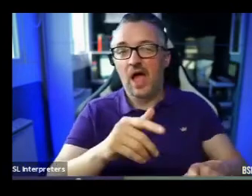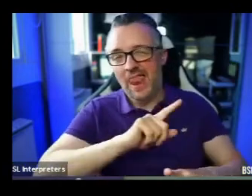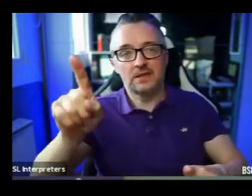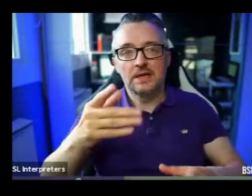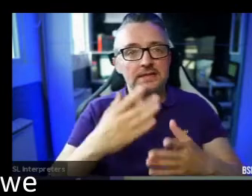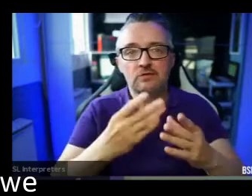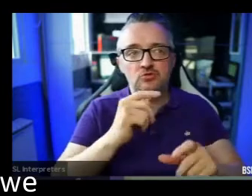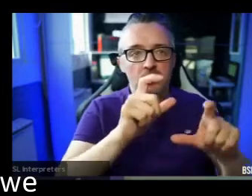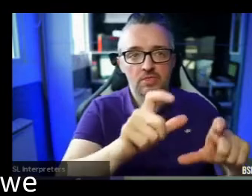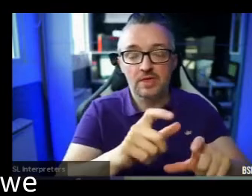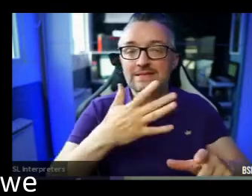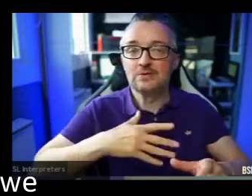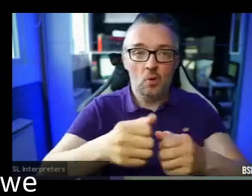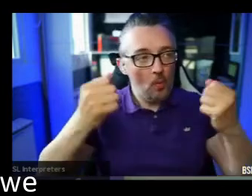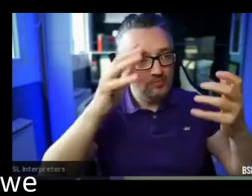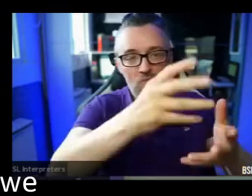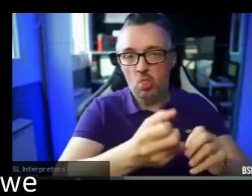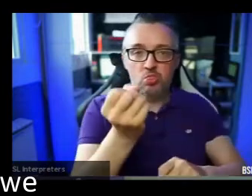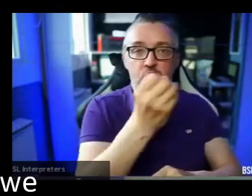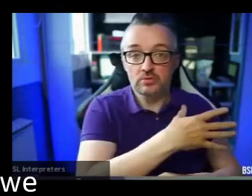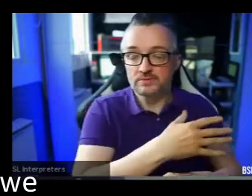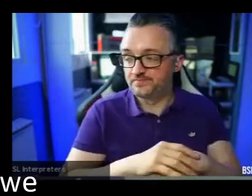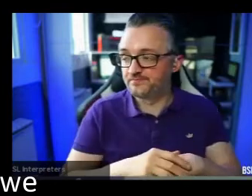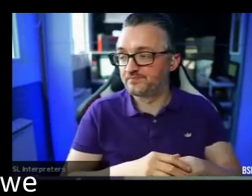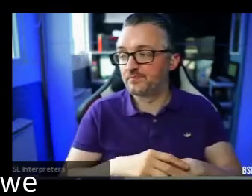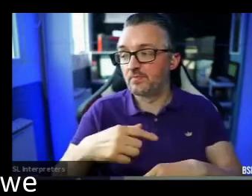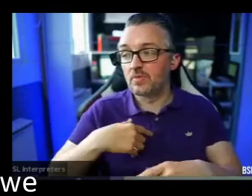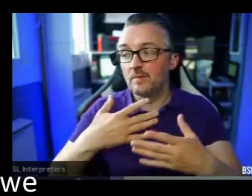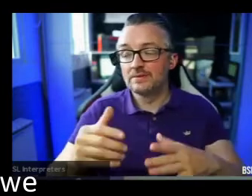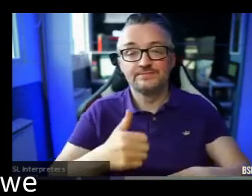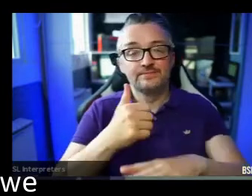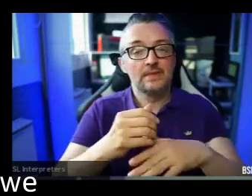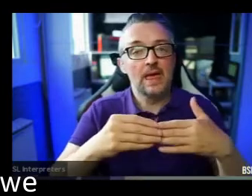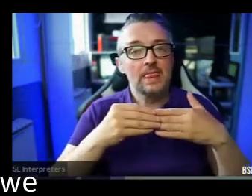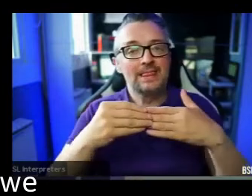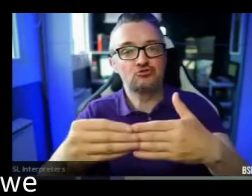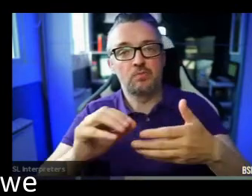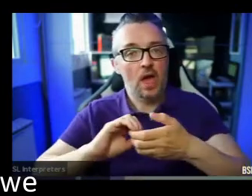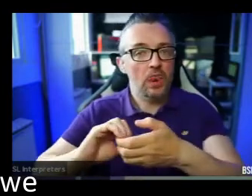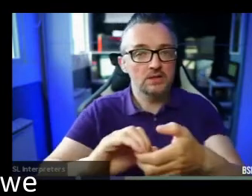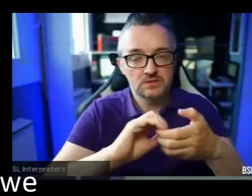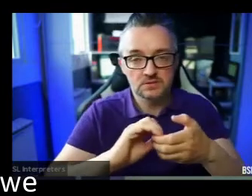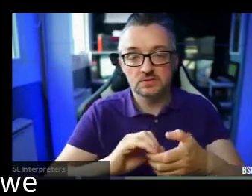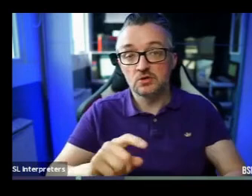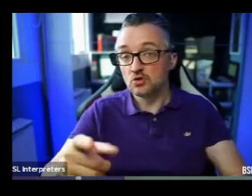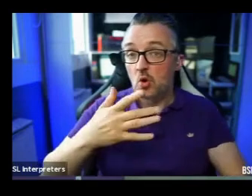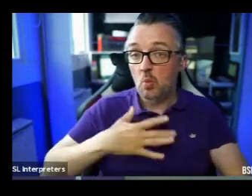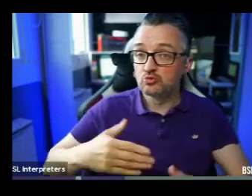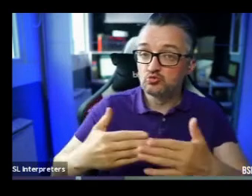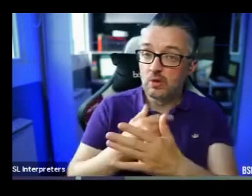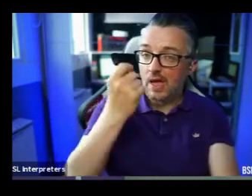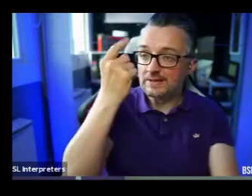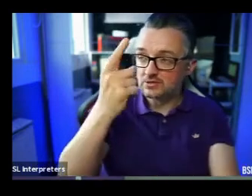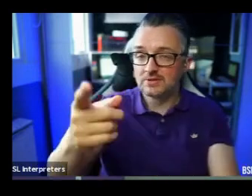day. So a couple of examples. At IHI, we developed a leadership alliance. And we said, when you